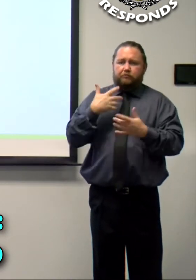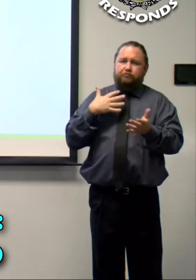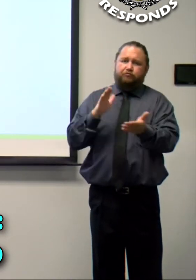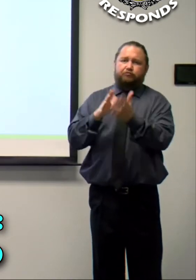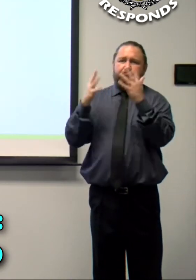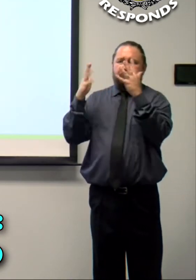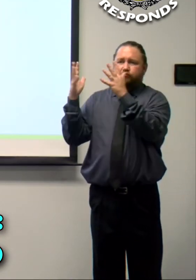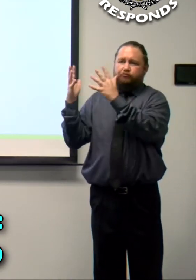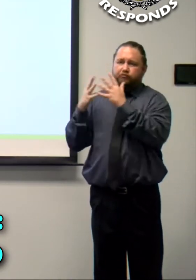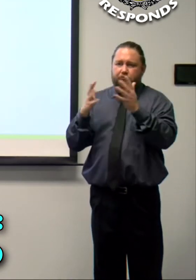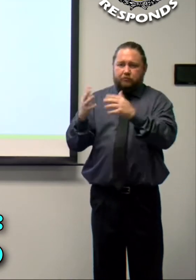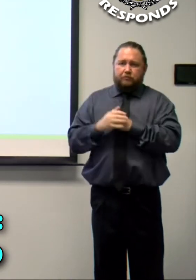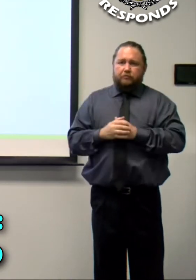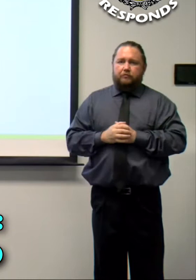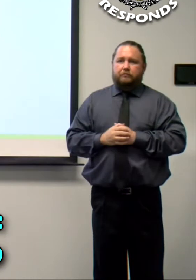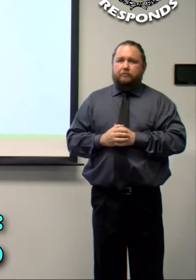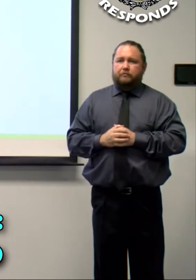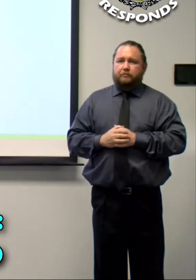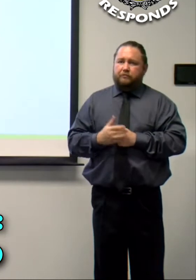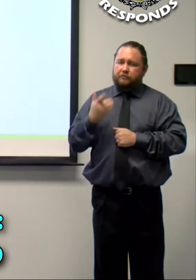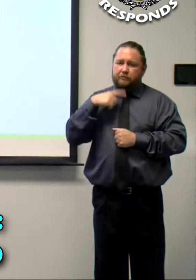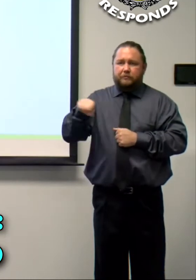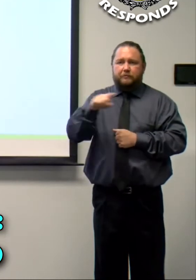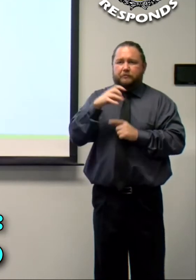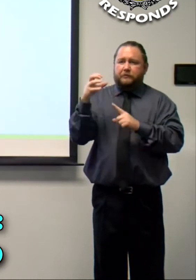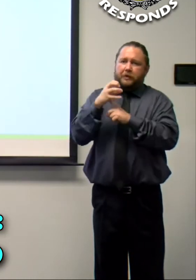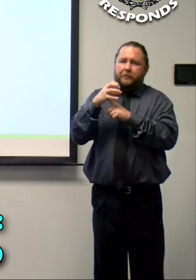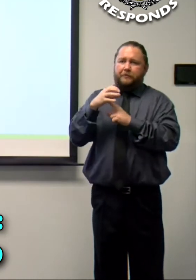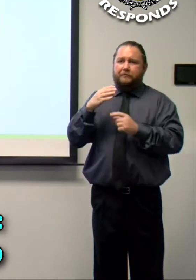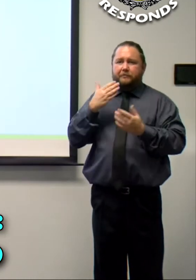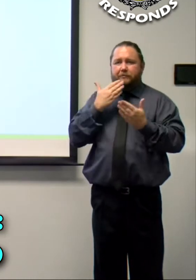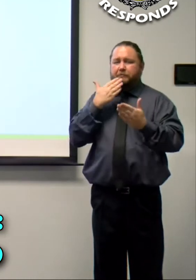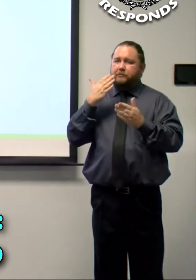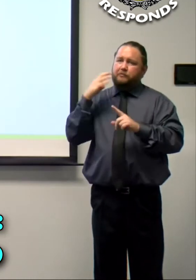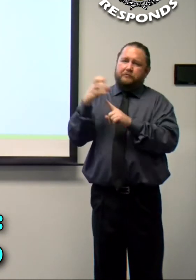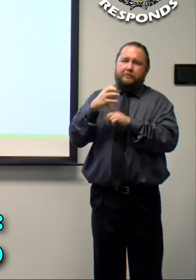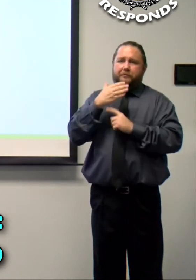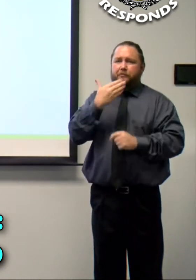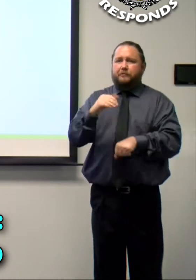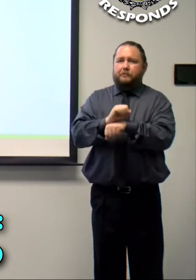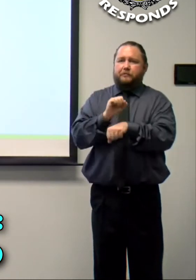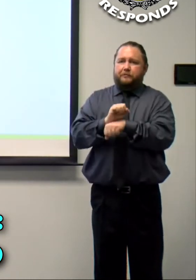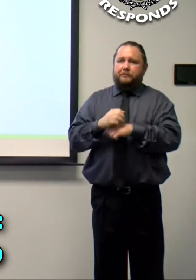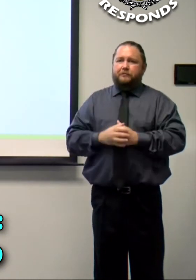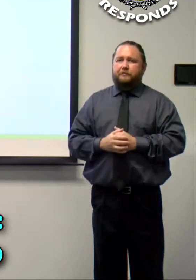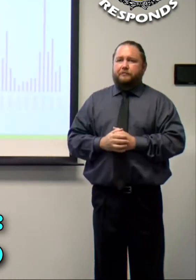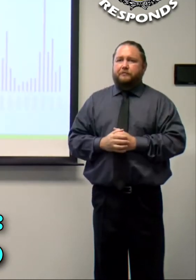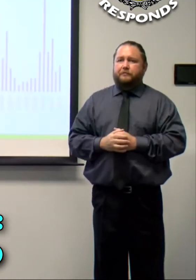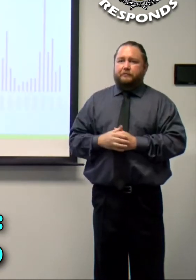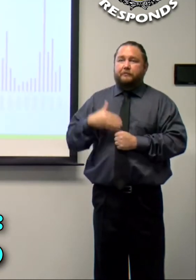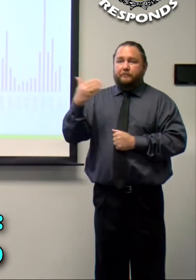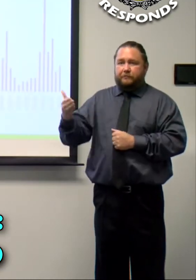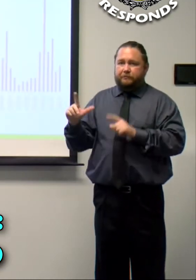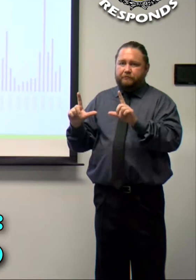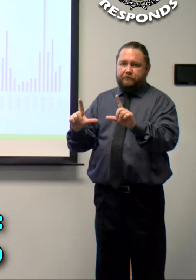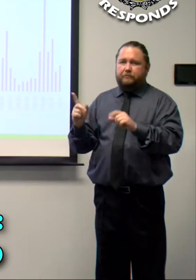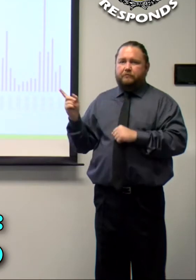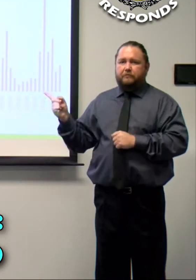of our residents. Now, our next slide shows you some of